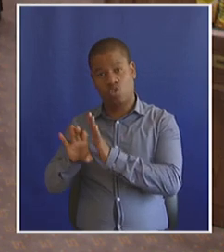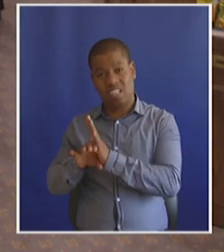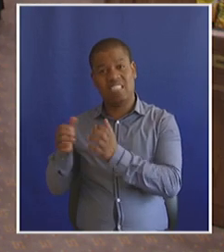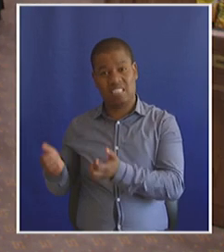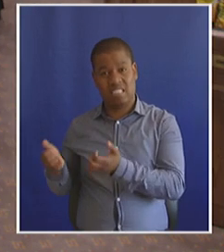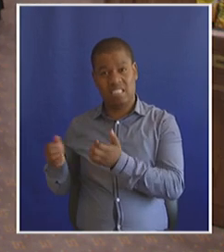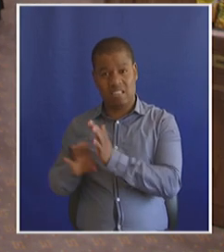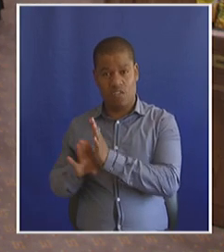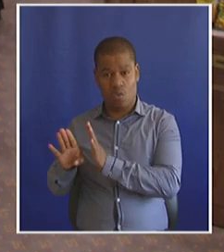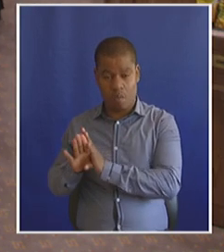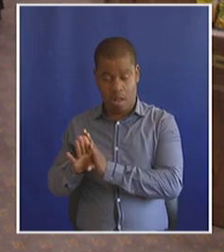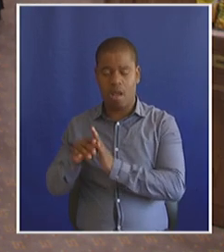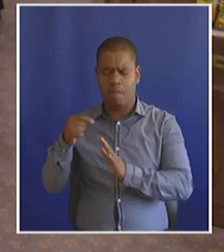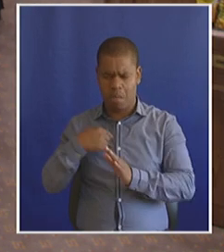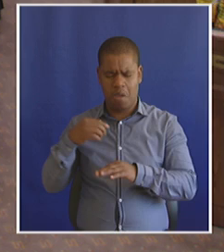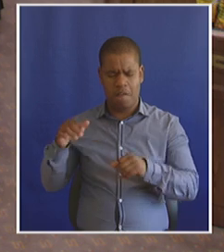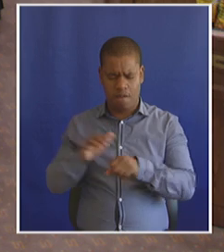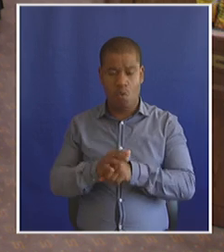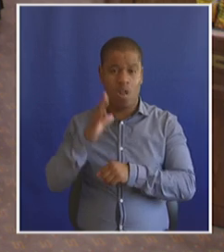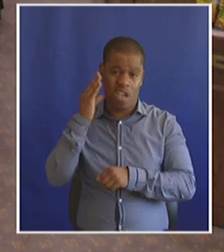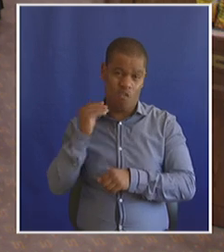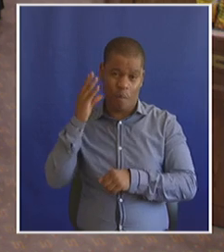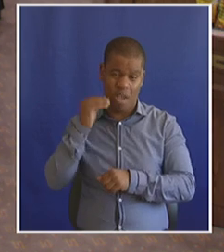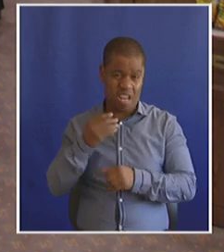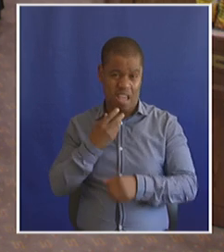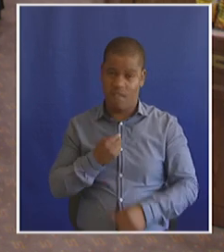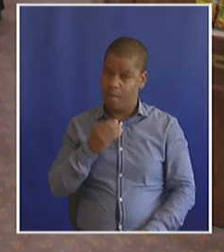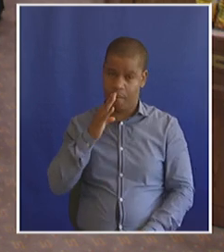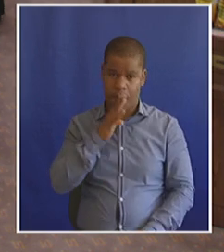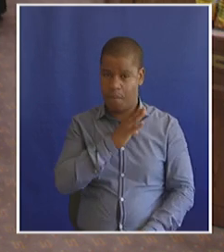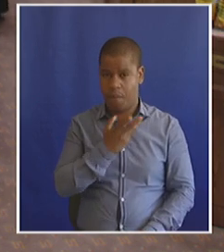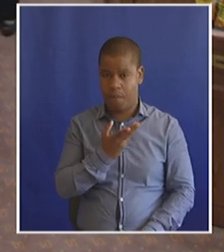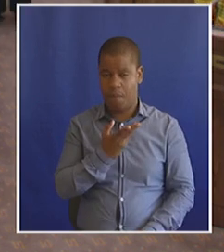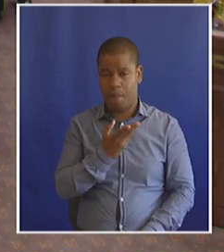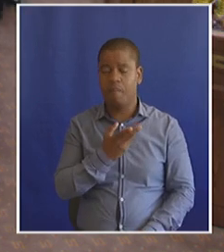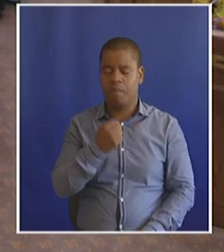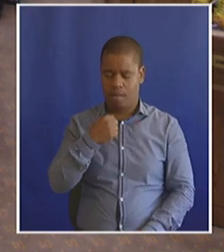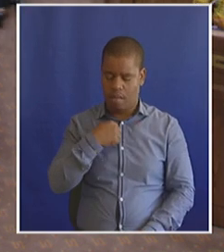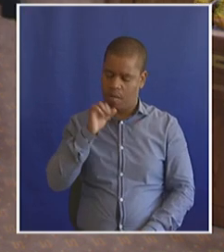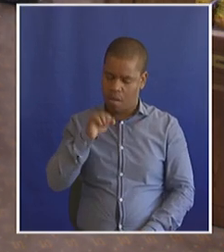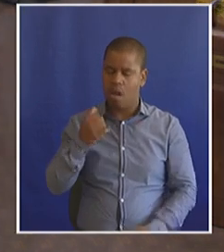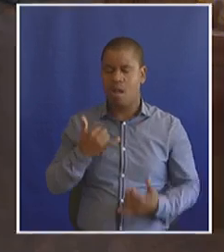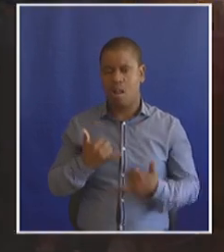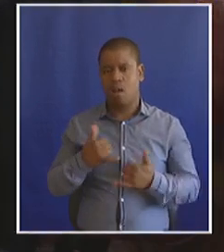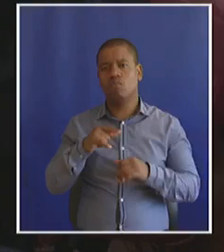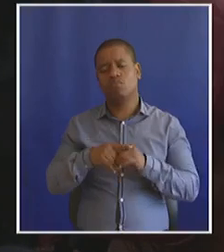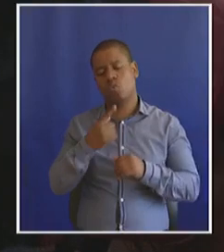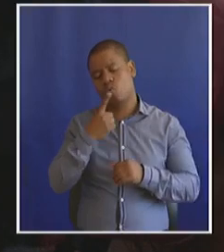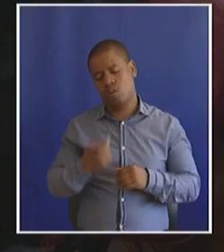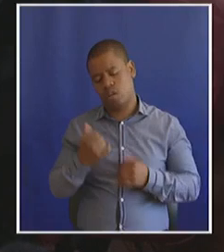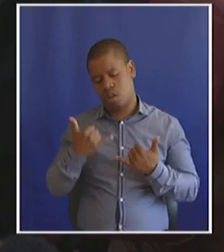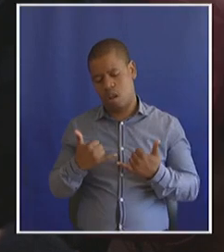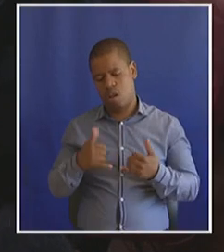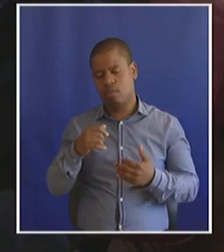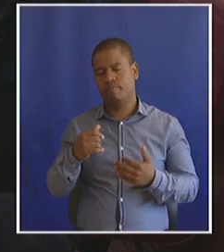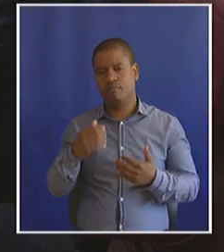have necessarily all the detail. But as far as the question around cellular